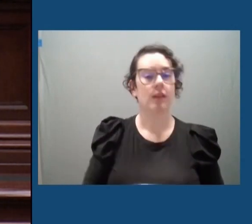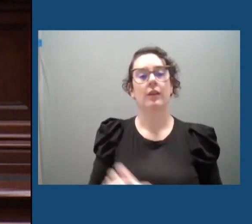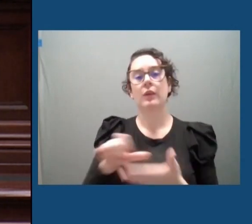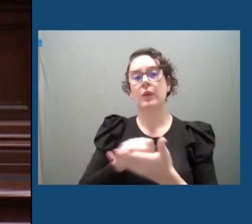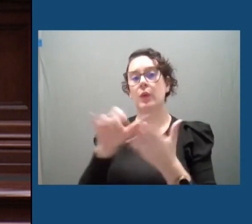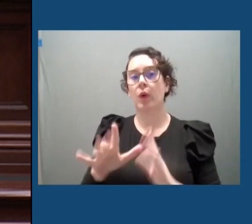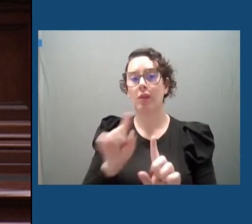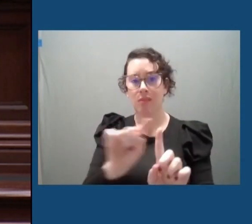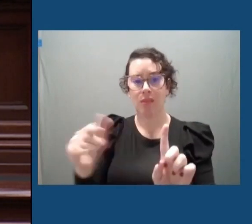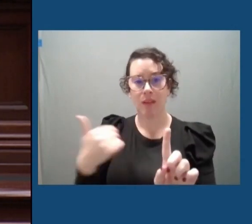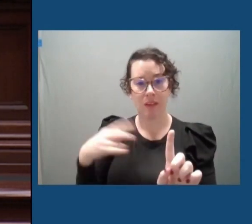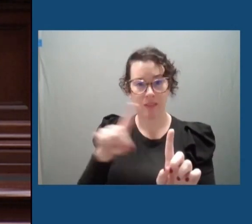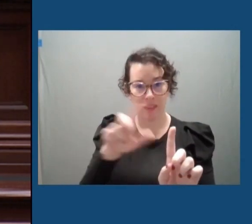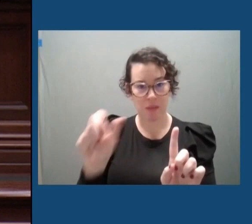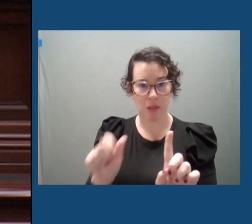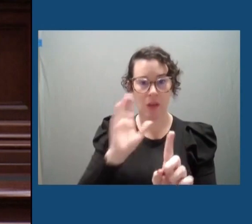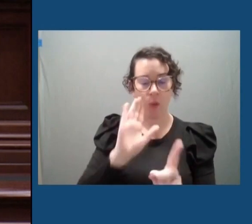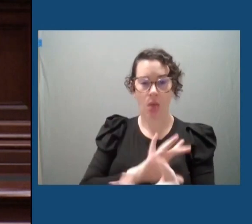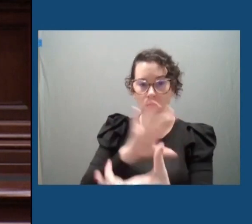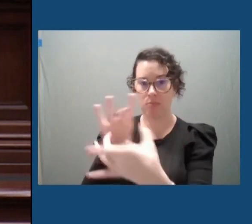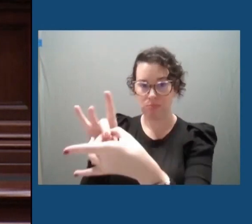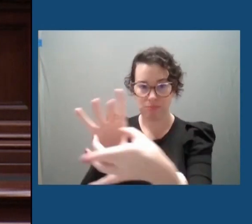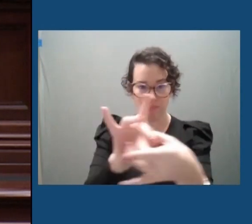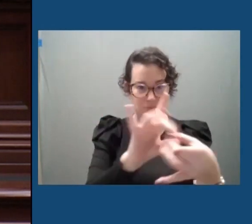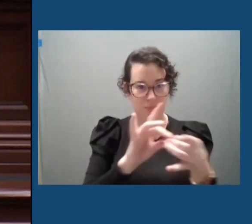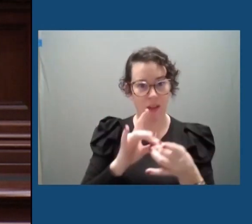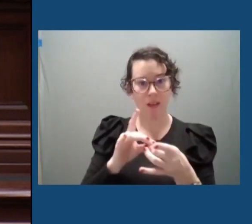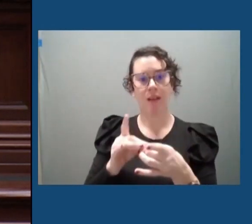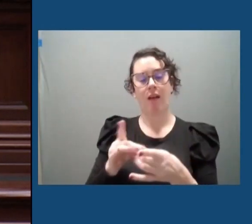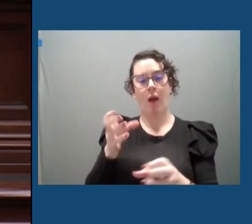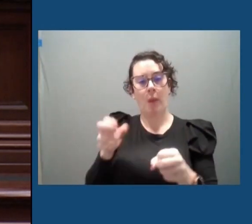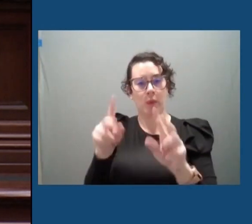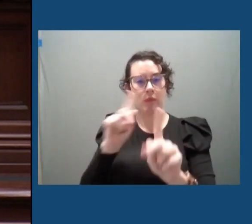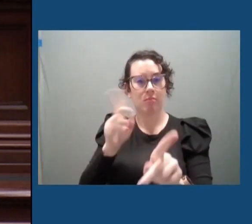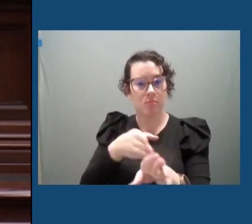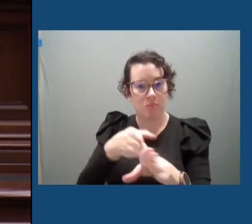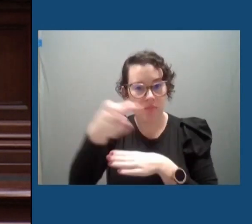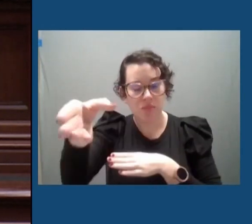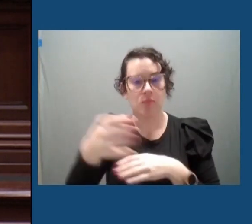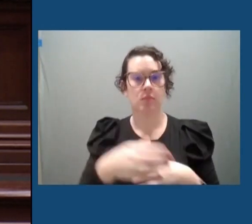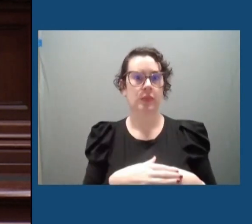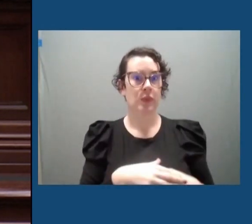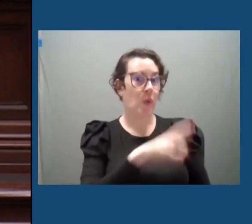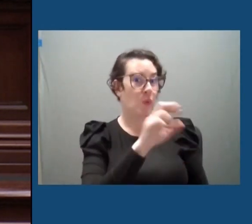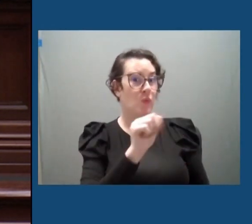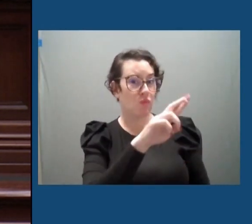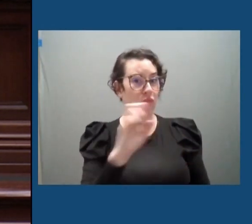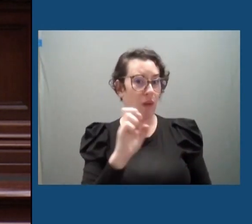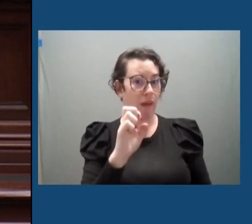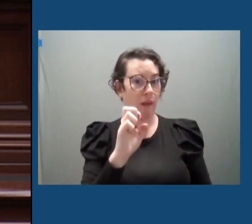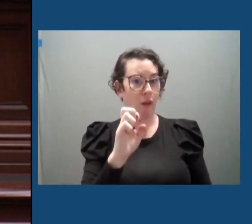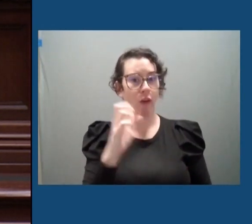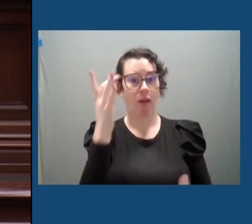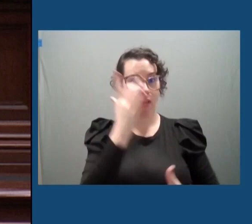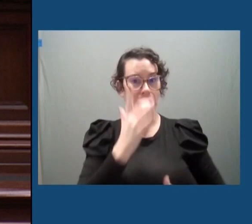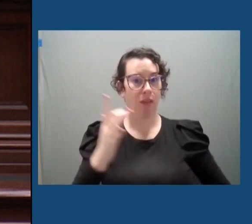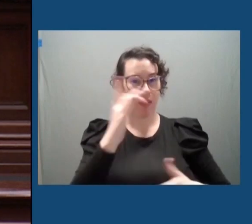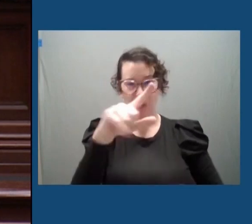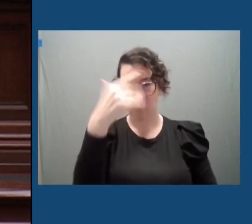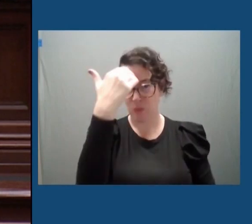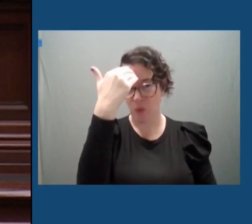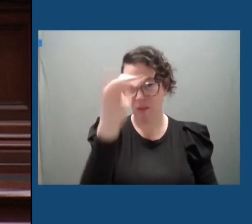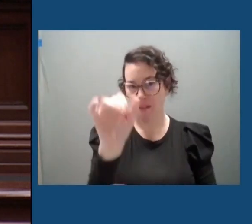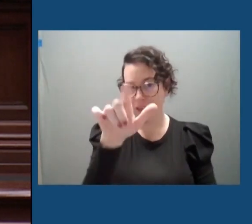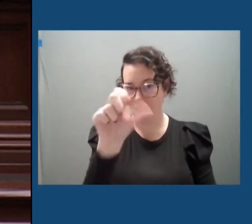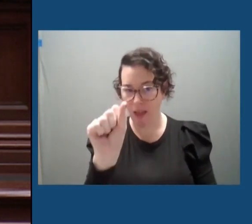career opportunities and fund research into rare diseases like ALS that